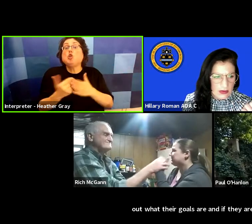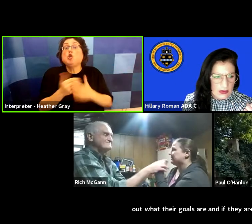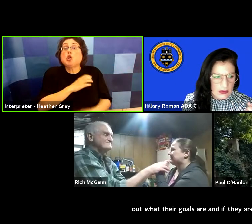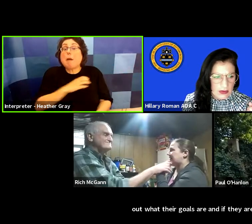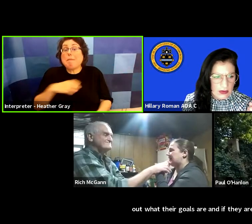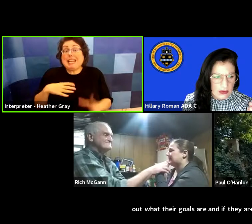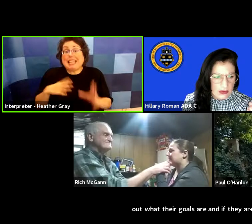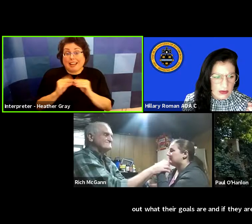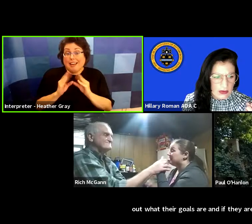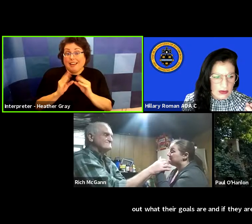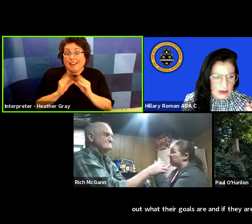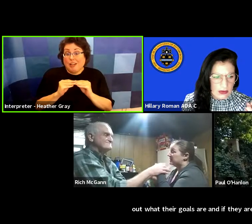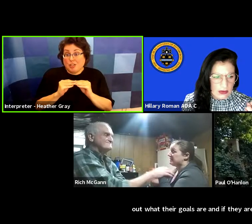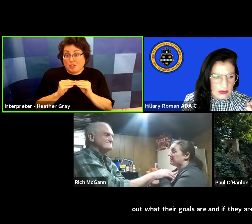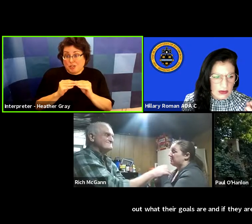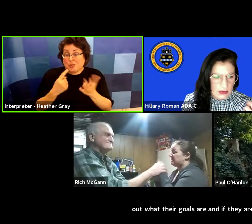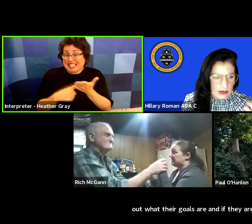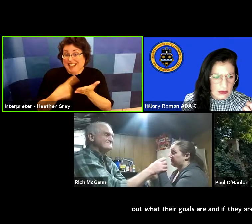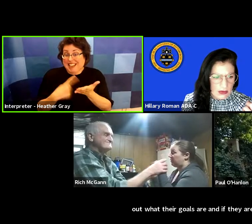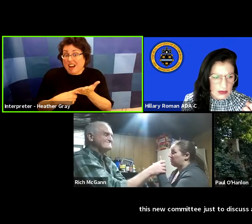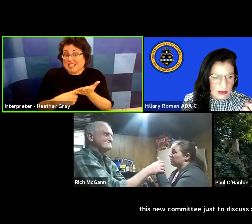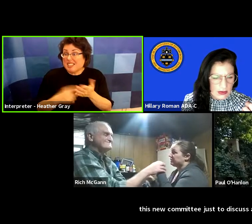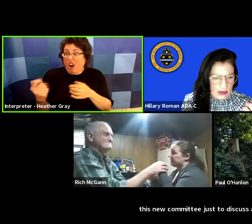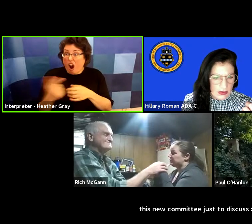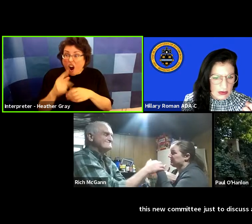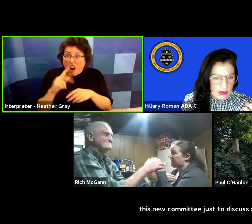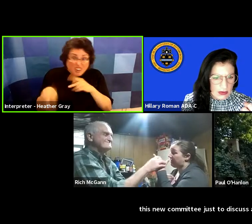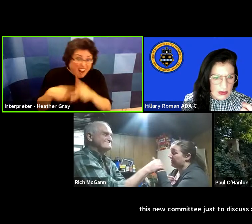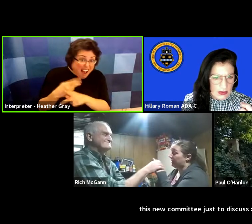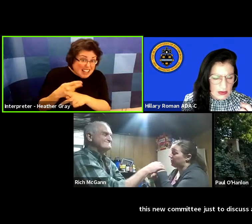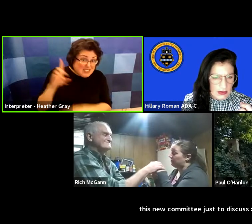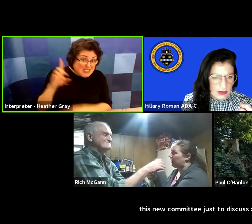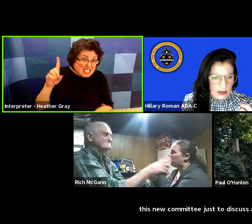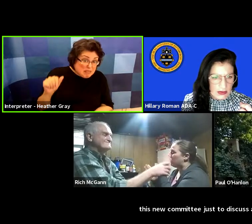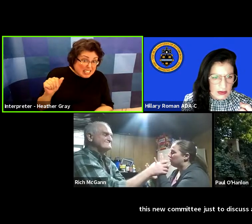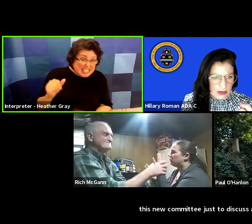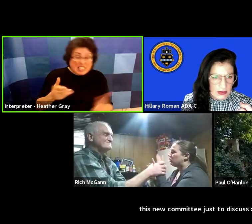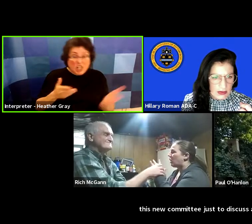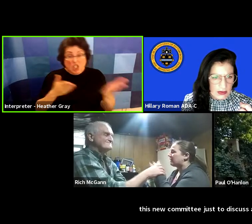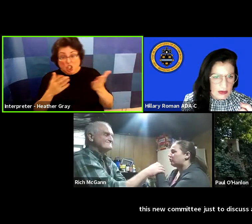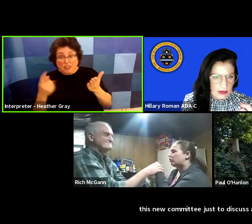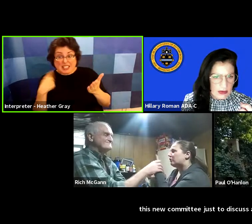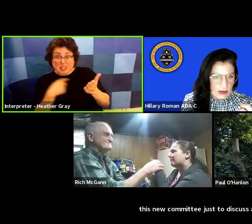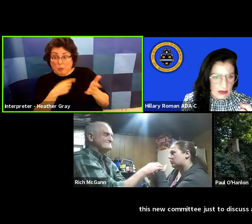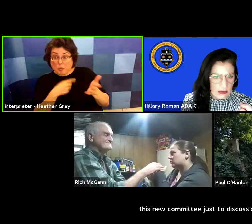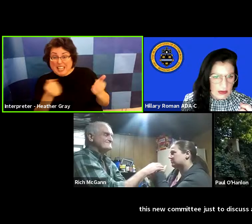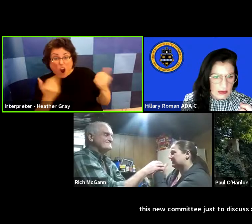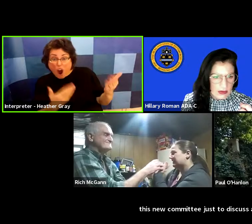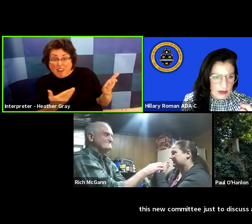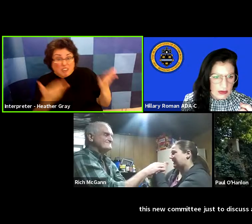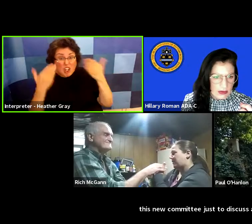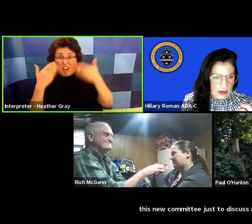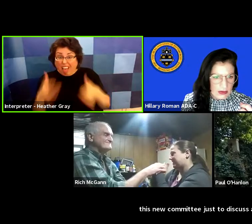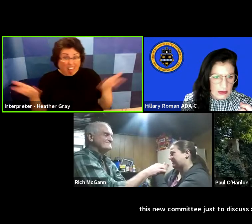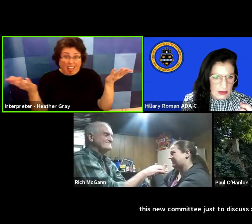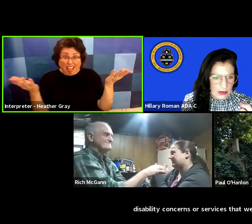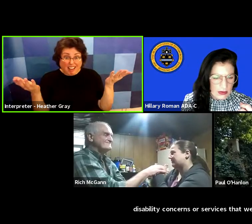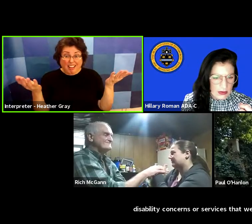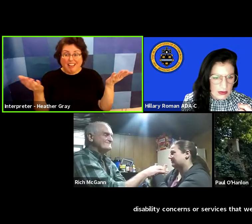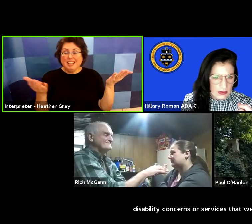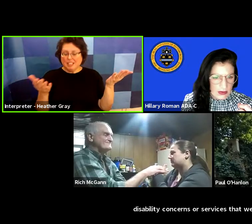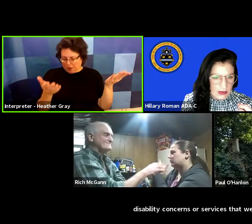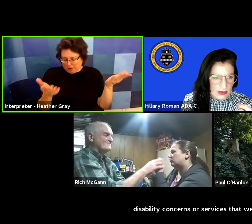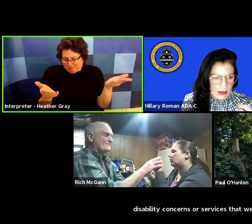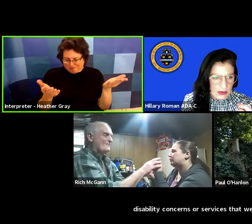discuss all types of disability concerns or services that we offer at the county, or they're trying to do something